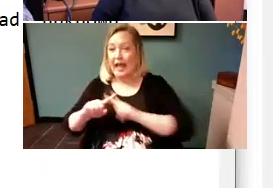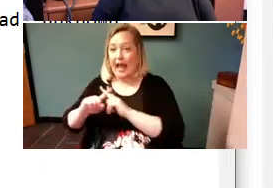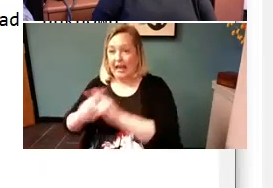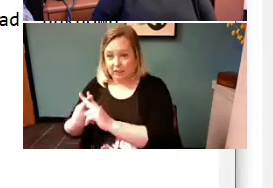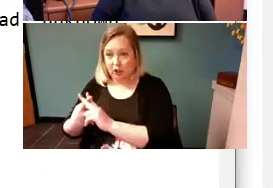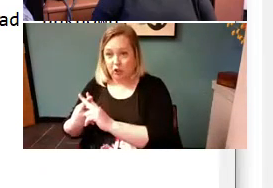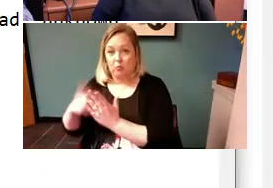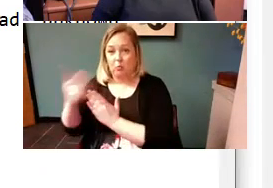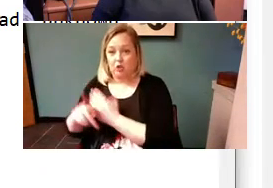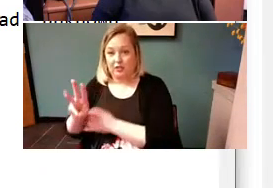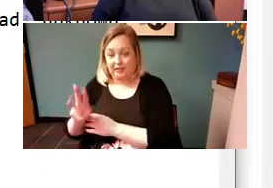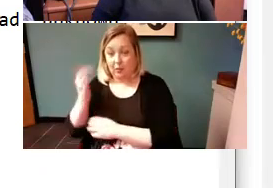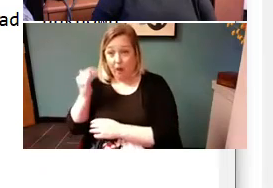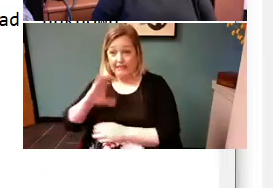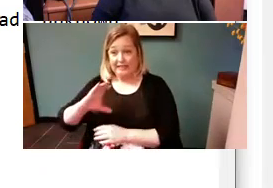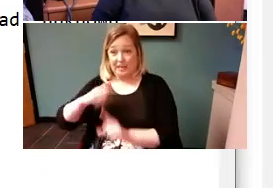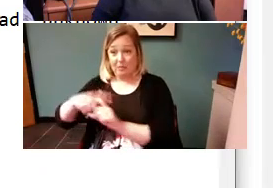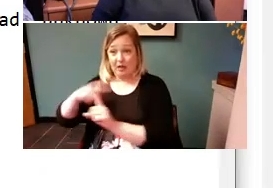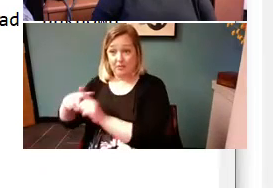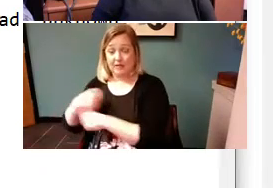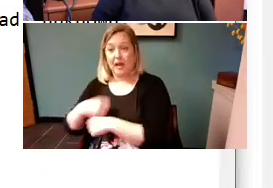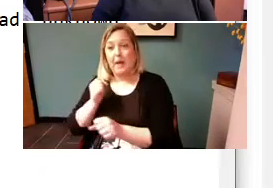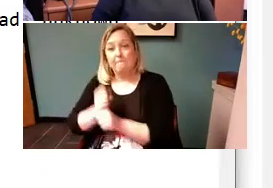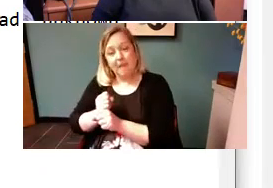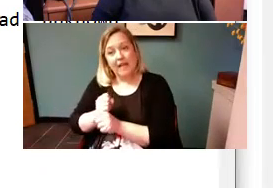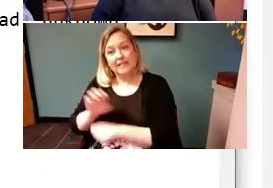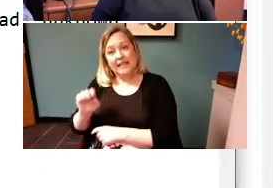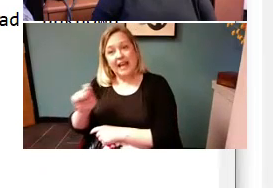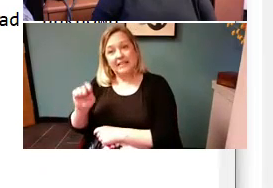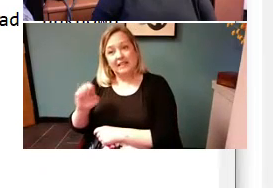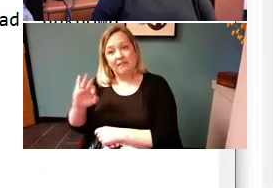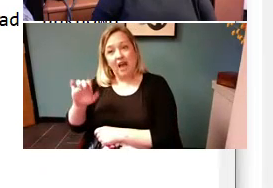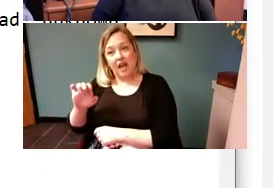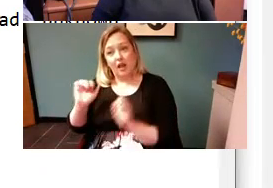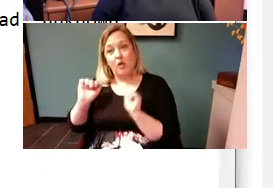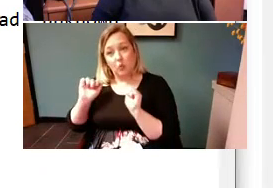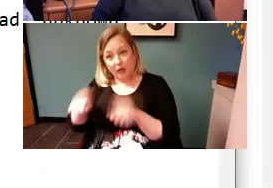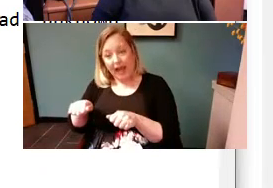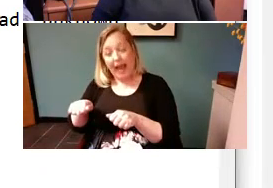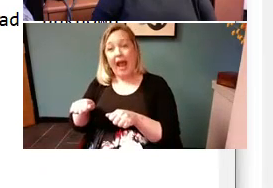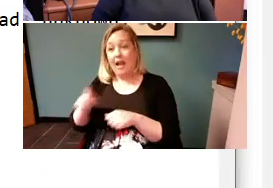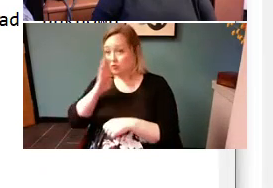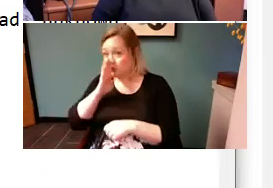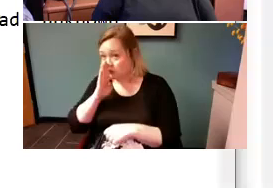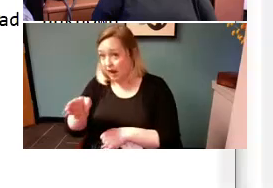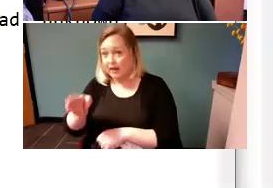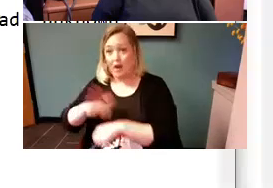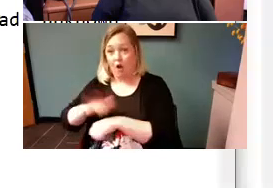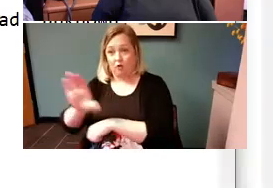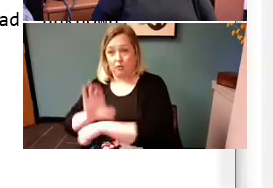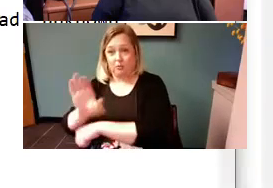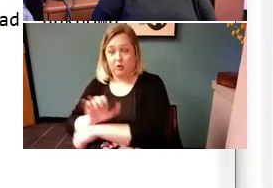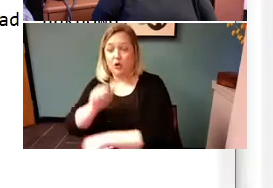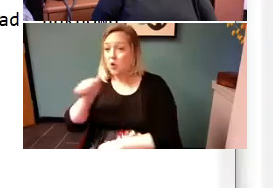an executable file that can be executed directly on your computer without any requirement where